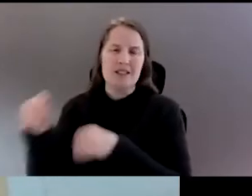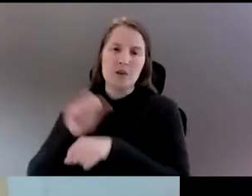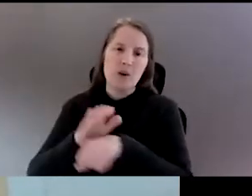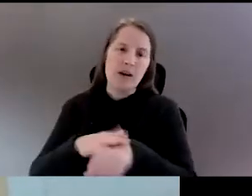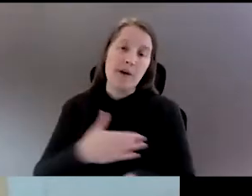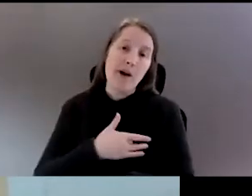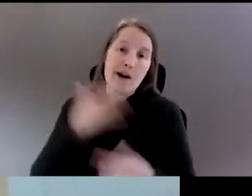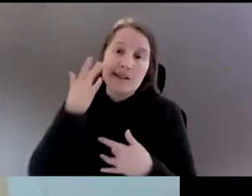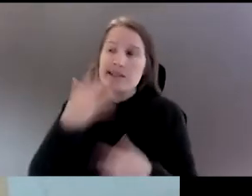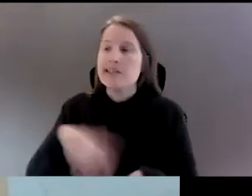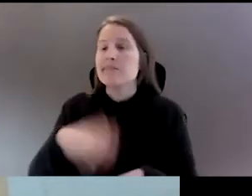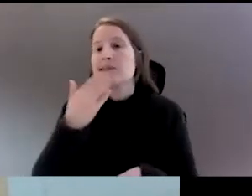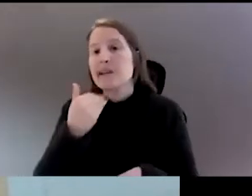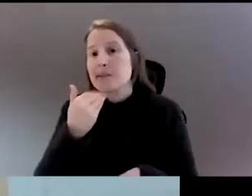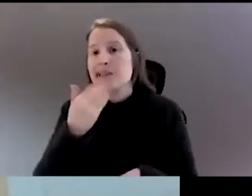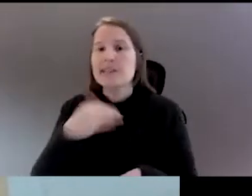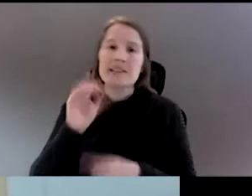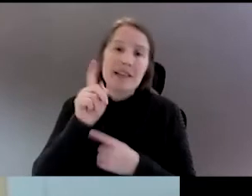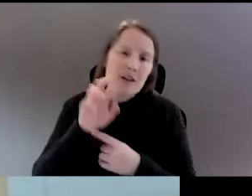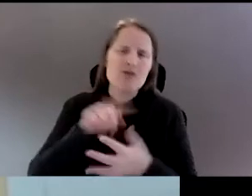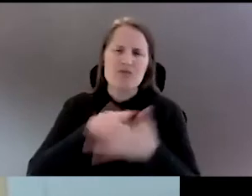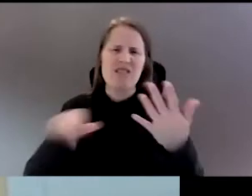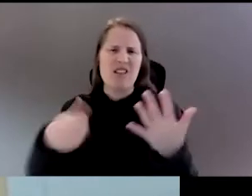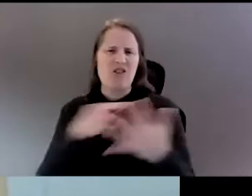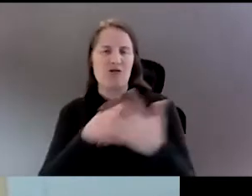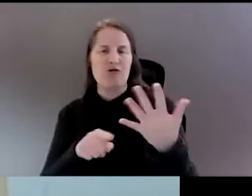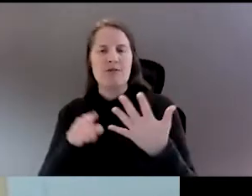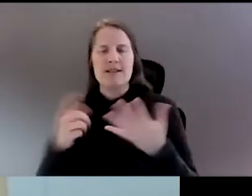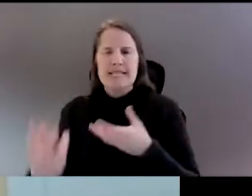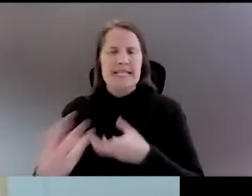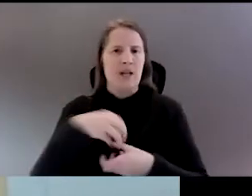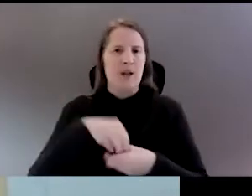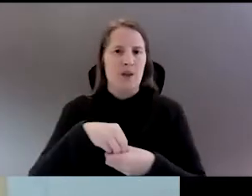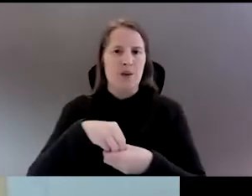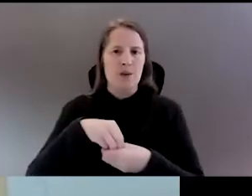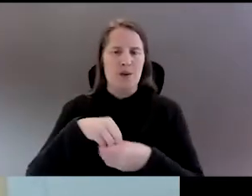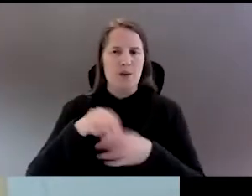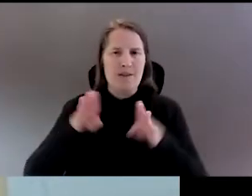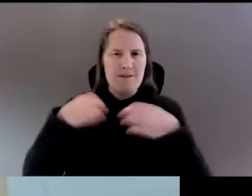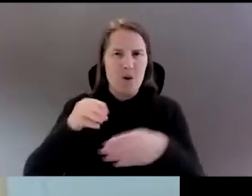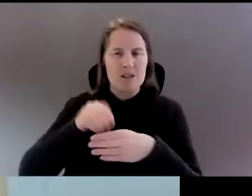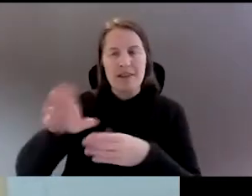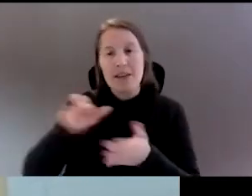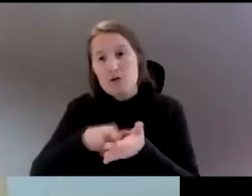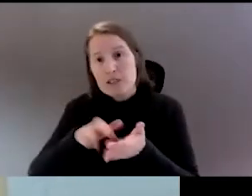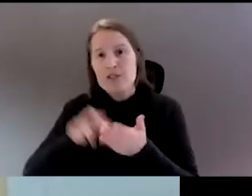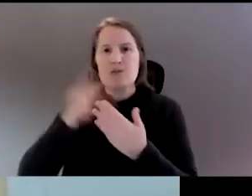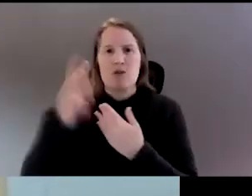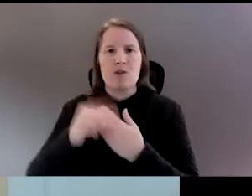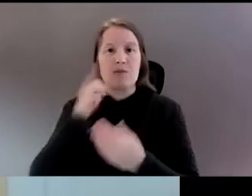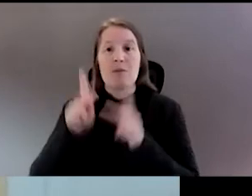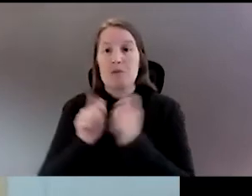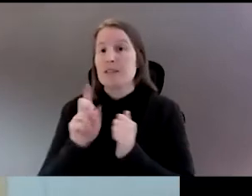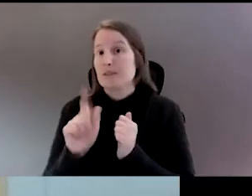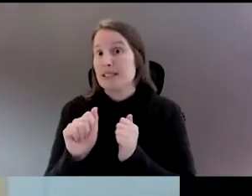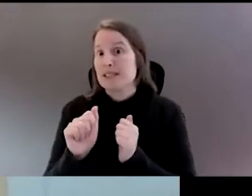and other conditions to include a focus in their research and programs on people with disabilities. And then